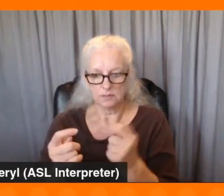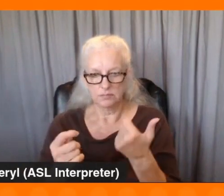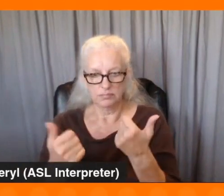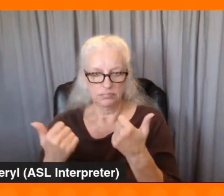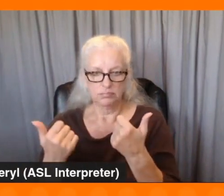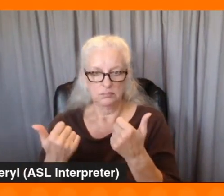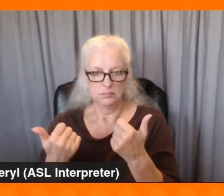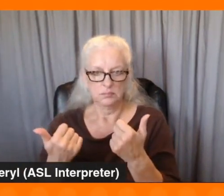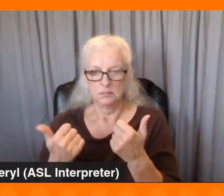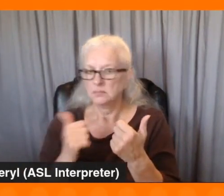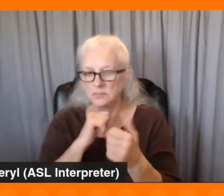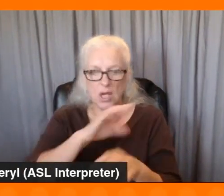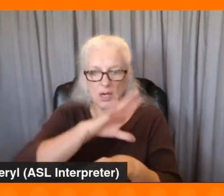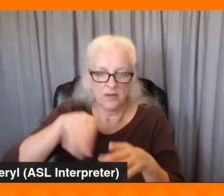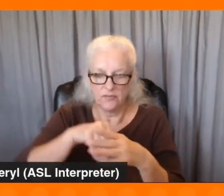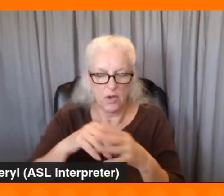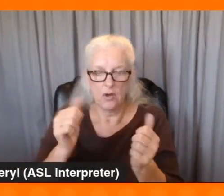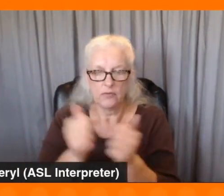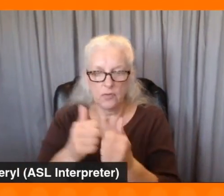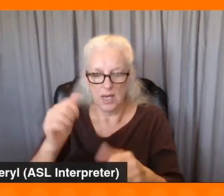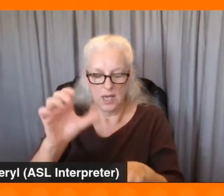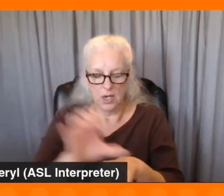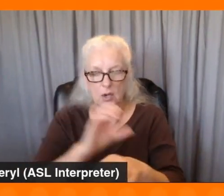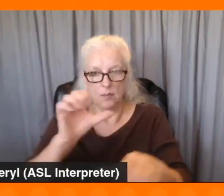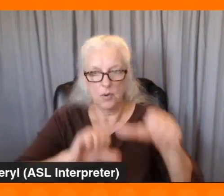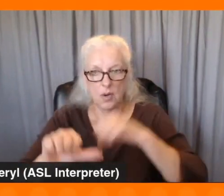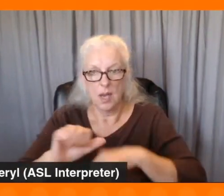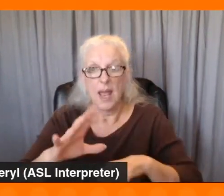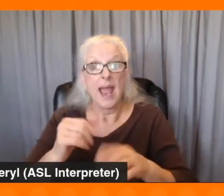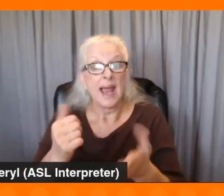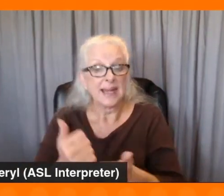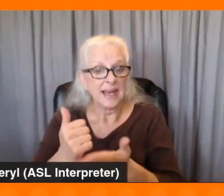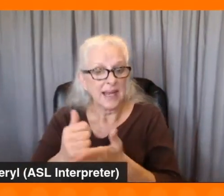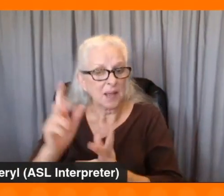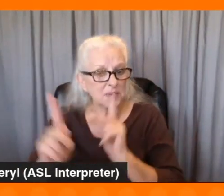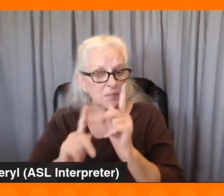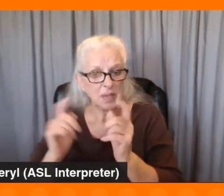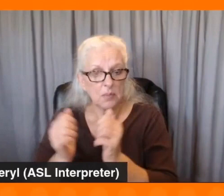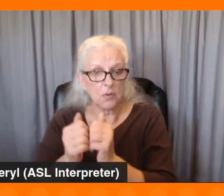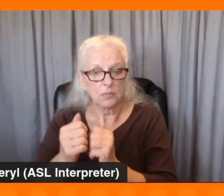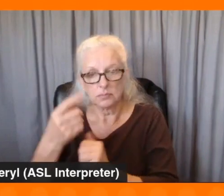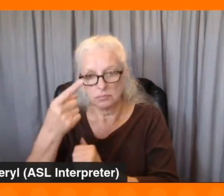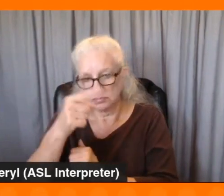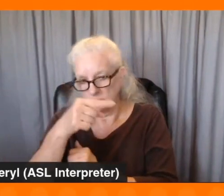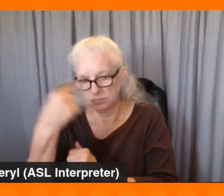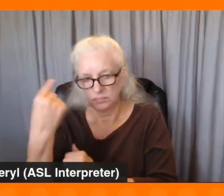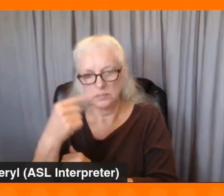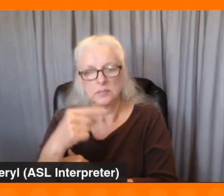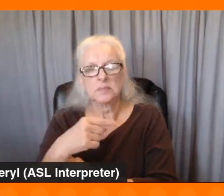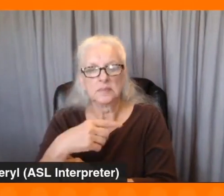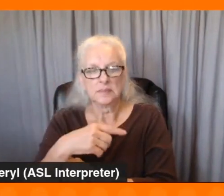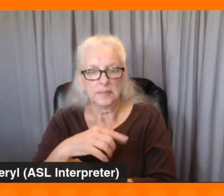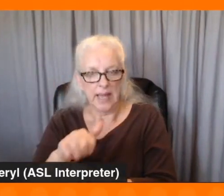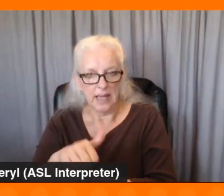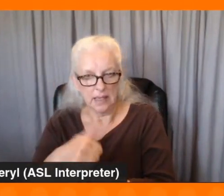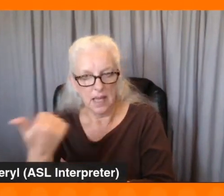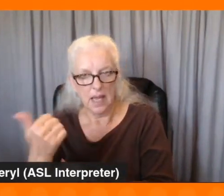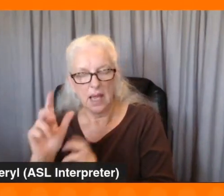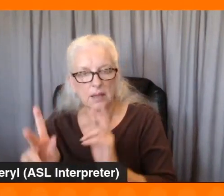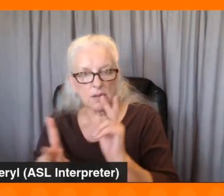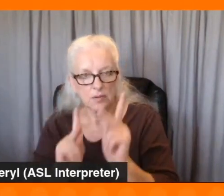them the skills necessary to become certified computer science teachers and to teach those courses in a culturally responsive and sustaining